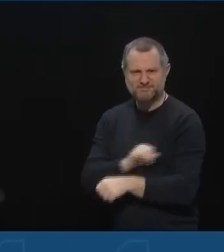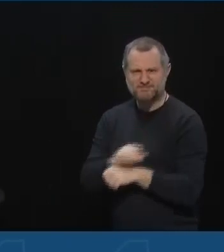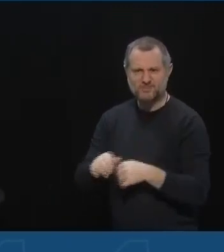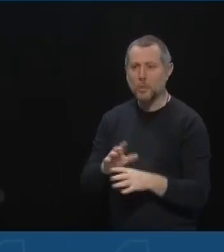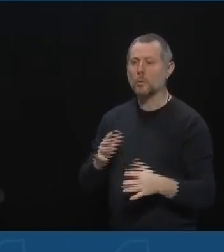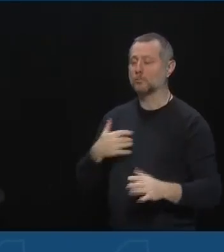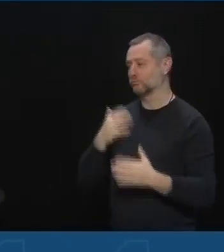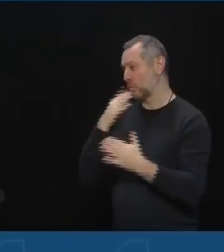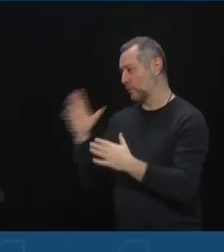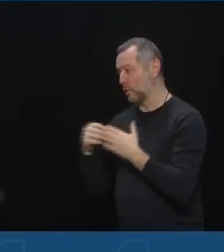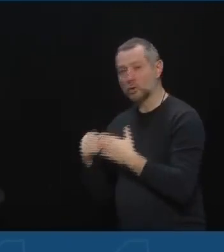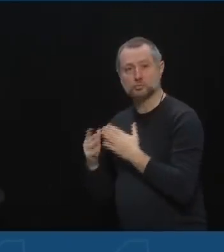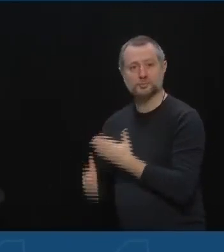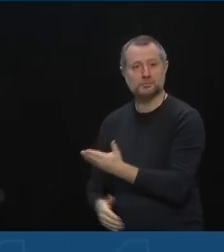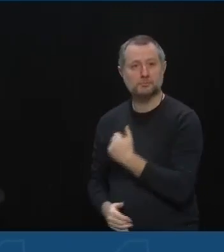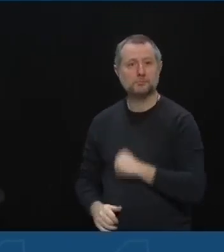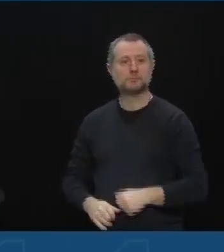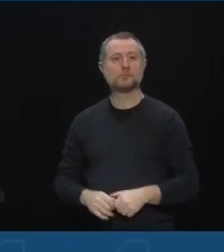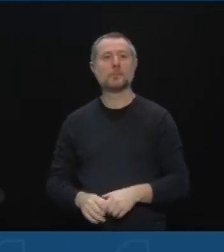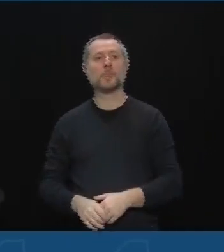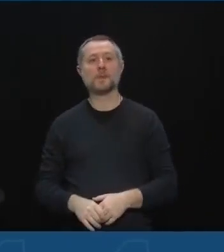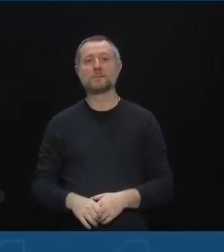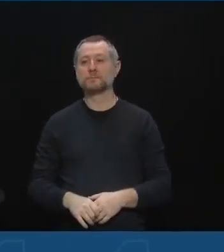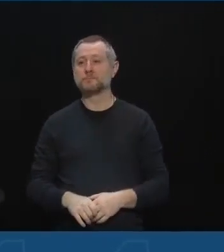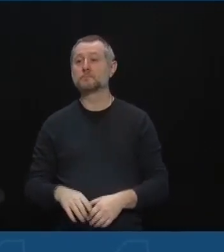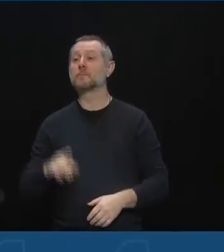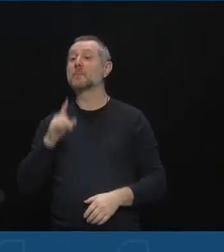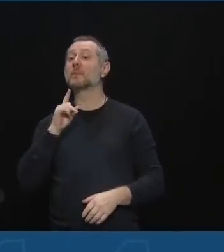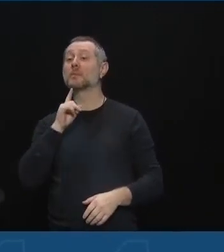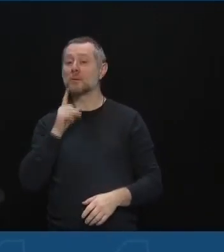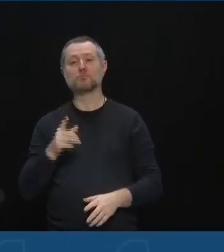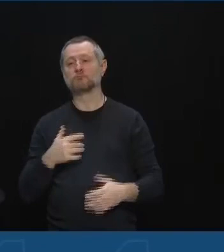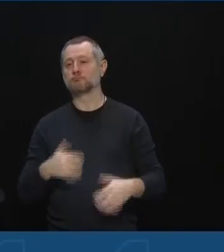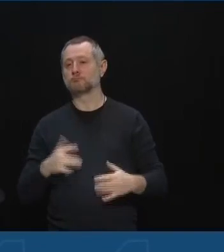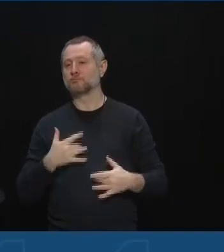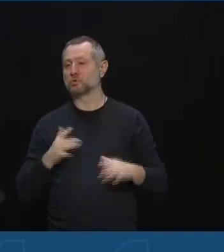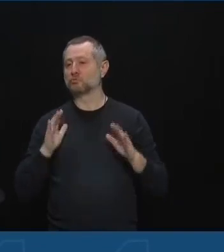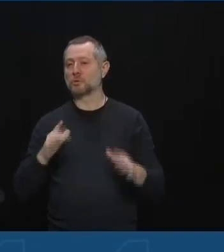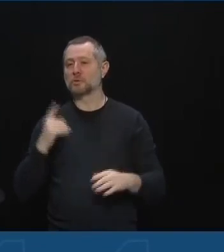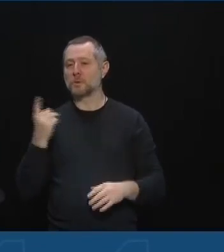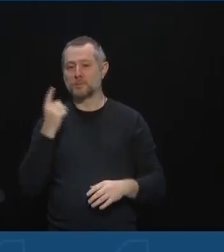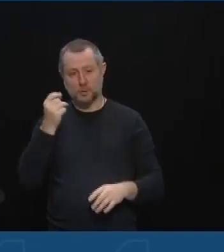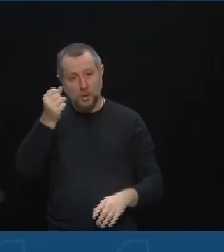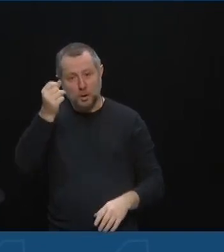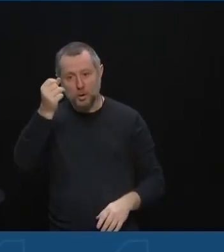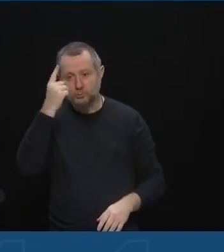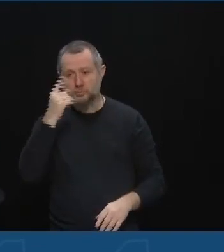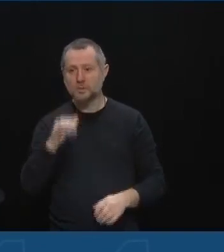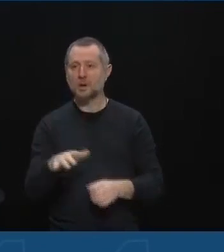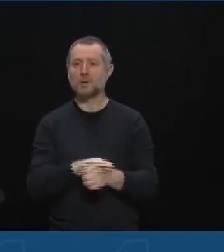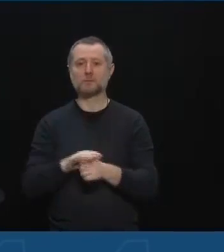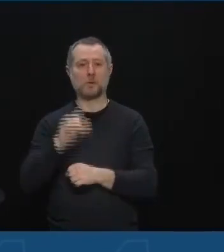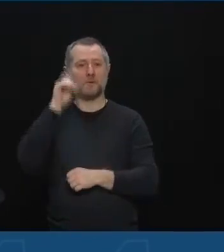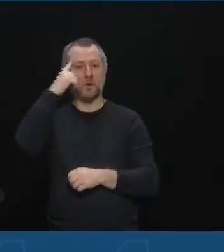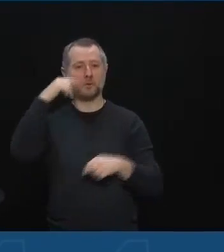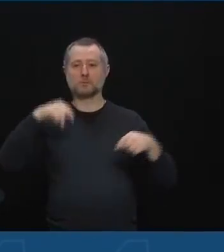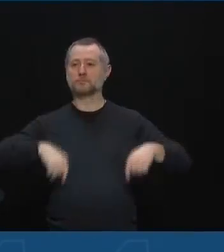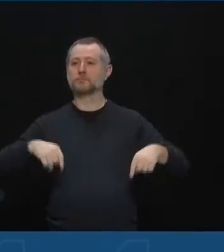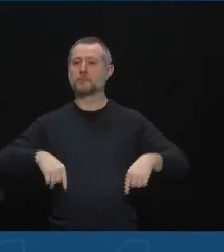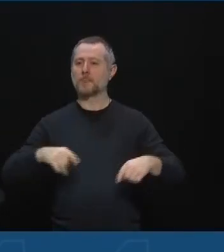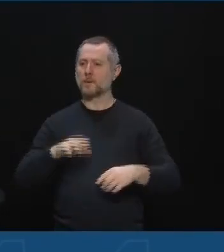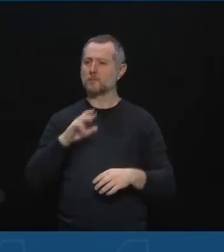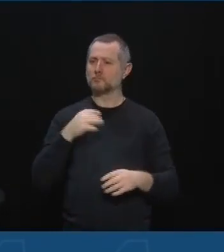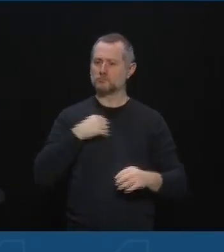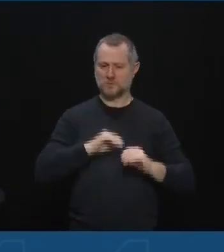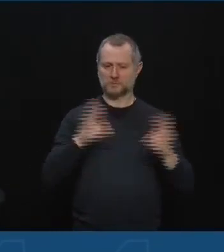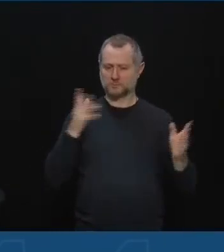leadership. I also want to say it feels great to have someone who understands local government, and we're seeing that in all of the announcements